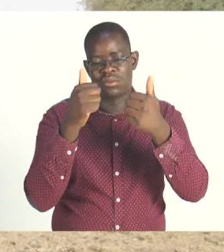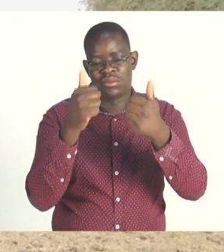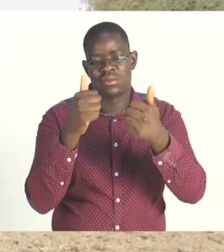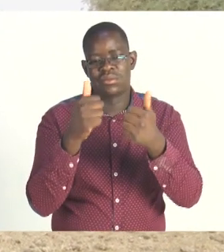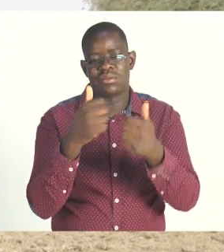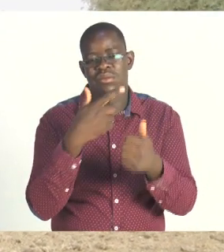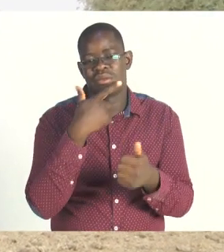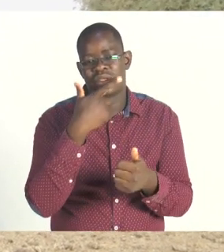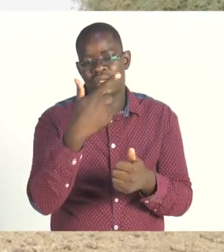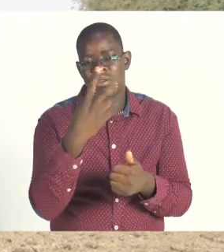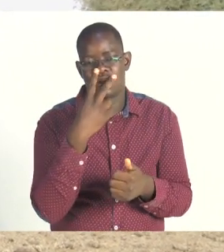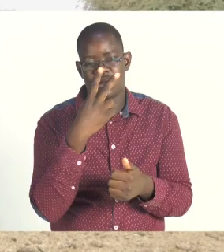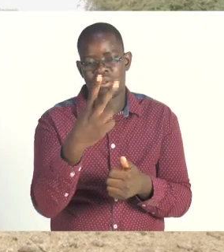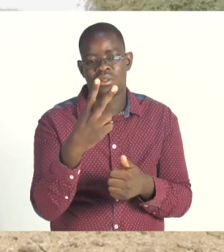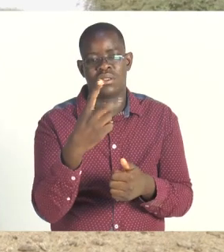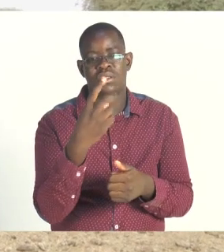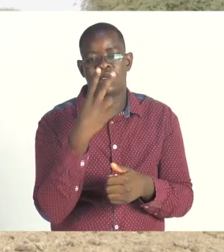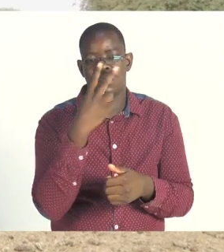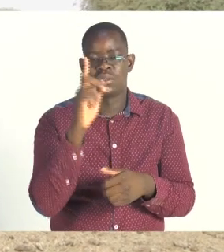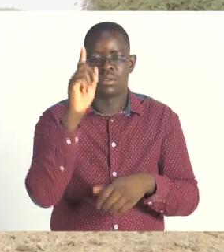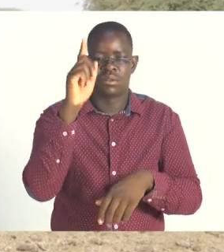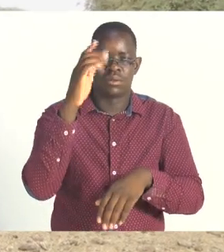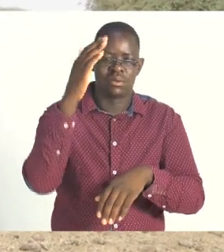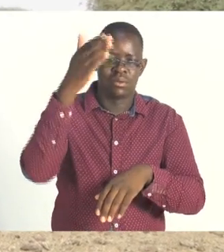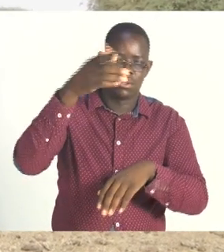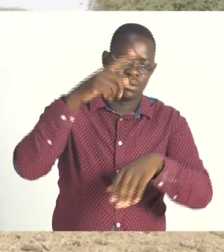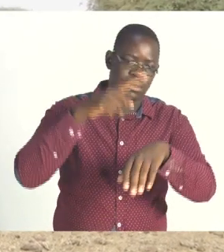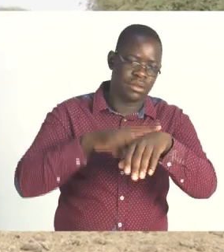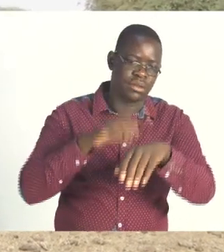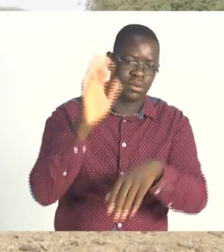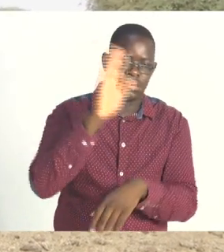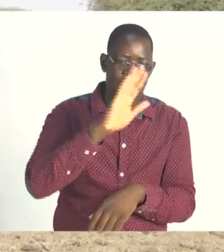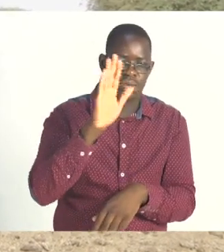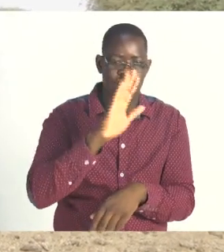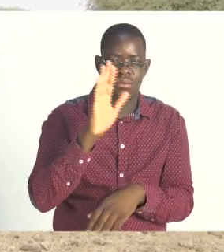was good to be in your company today. Thank you for watching. See you next time. Bye.